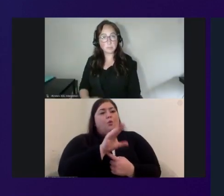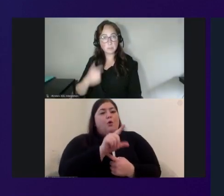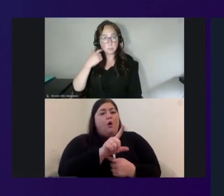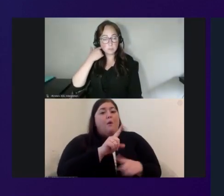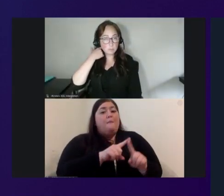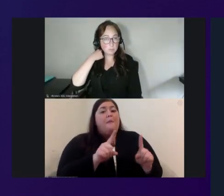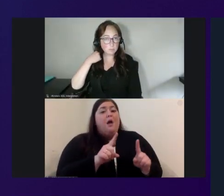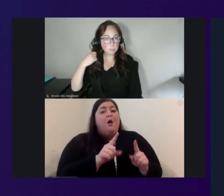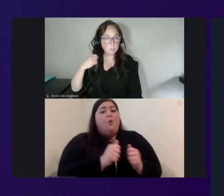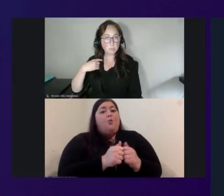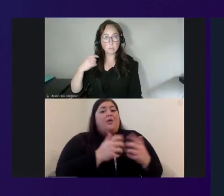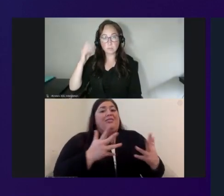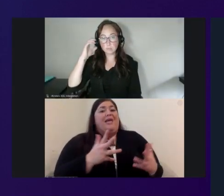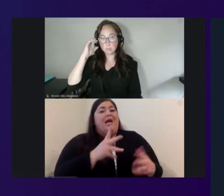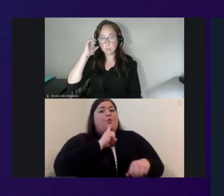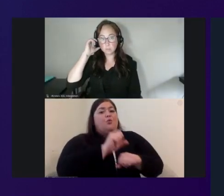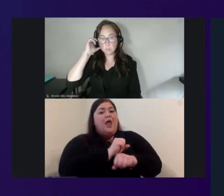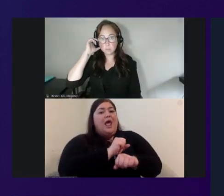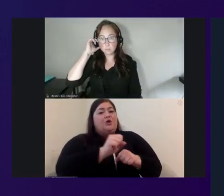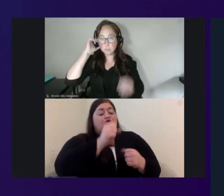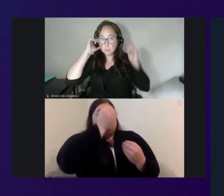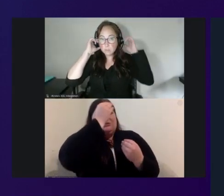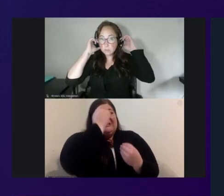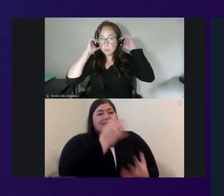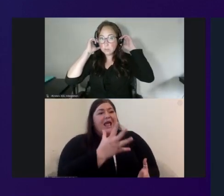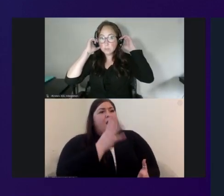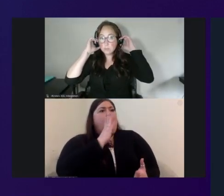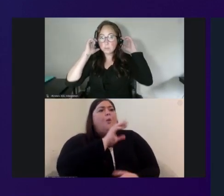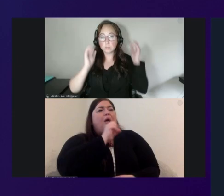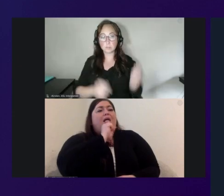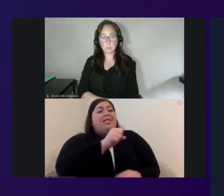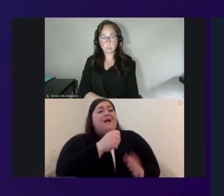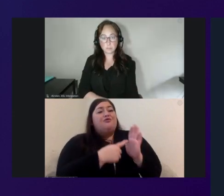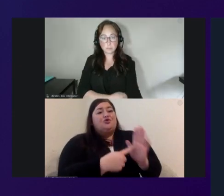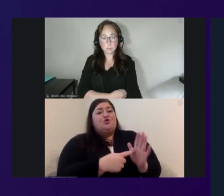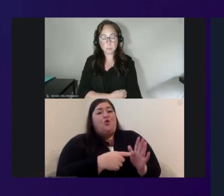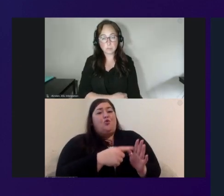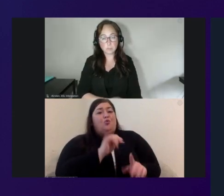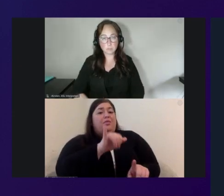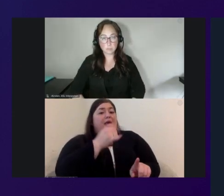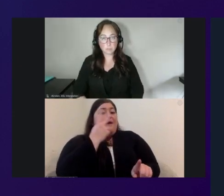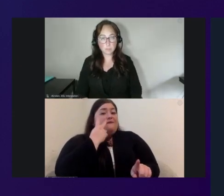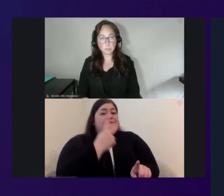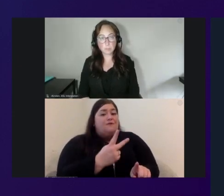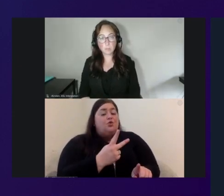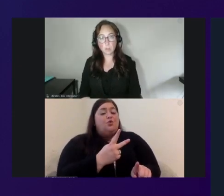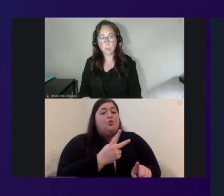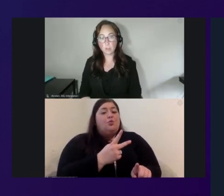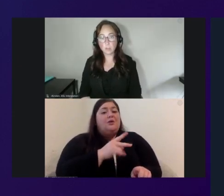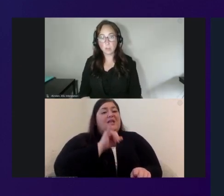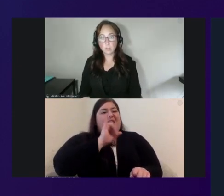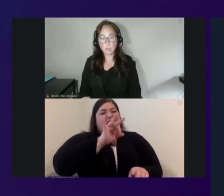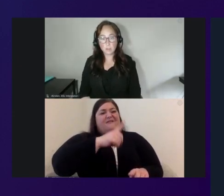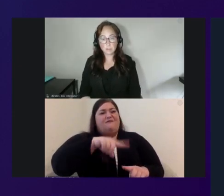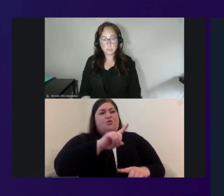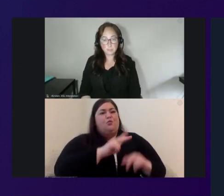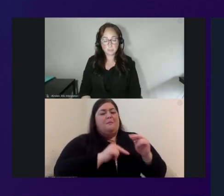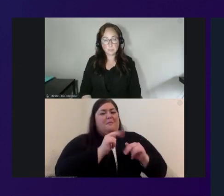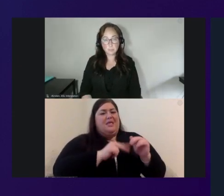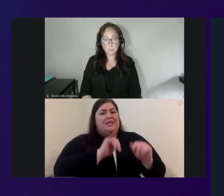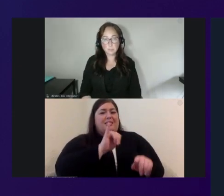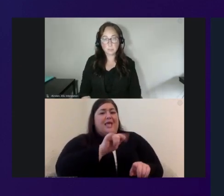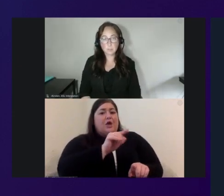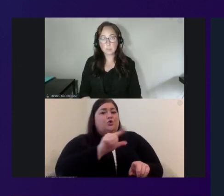without actual data. And that's what I always love to show this view. Anybody that's built a website or managed a website is probably pretty familiar with DevTools and any kind of